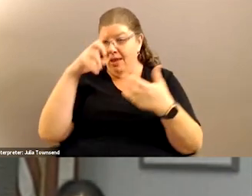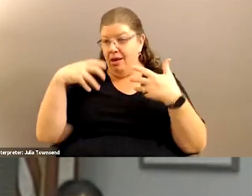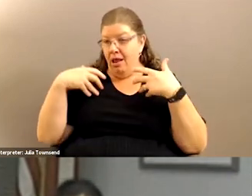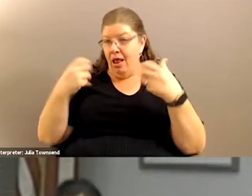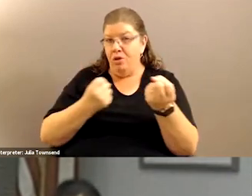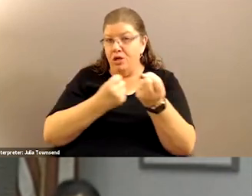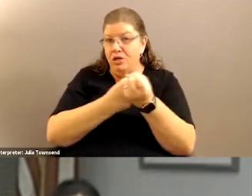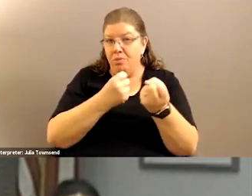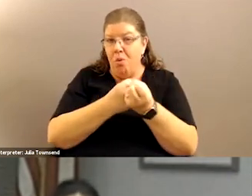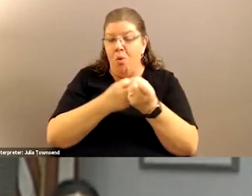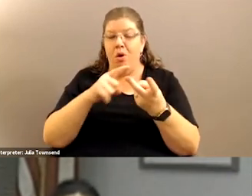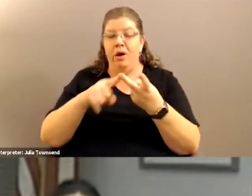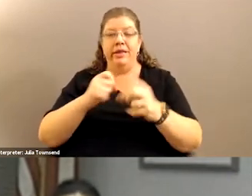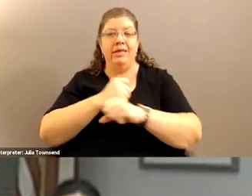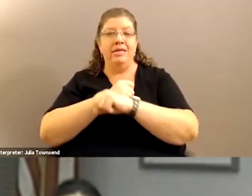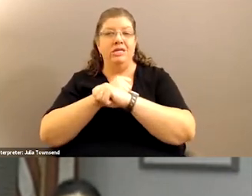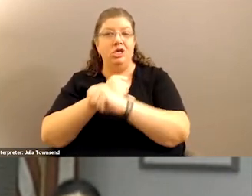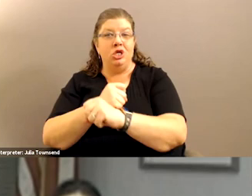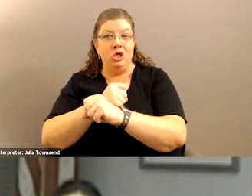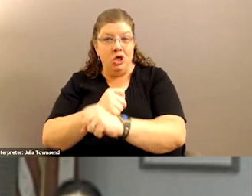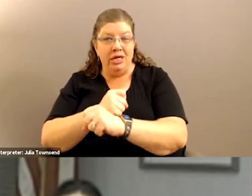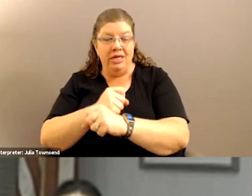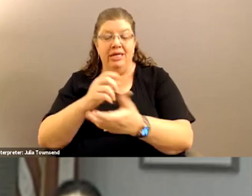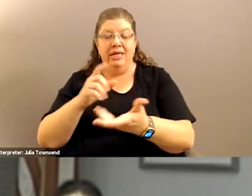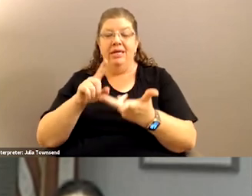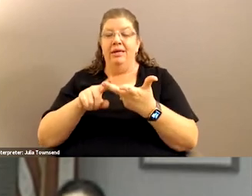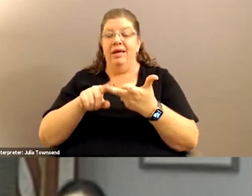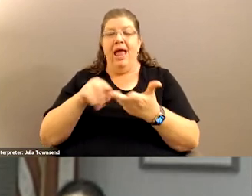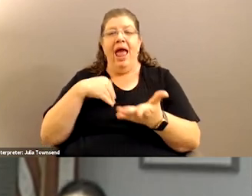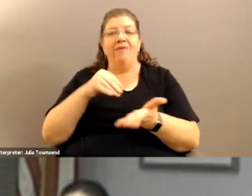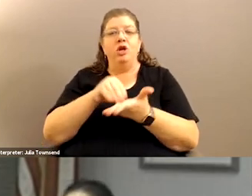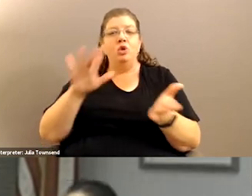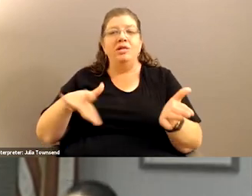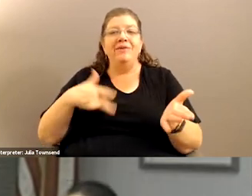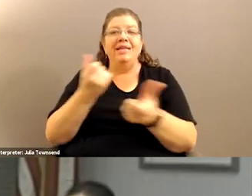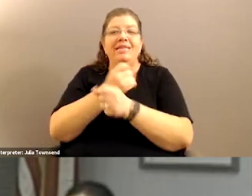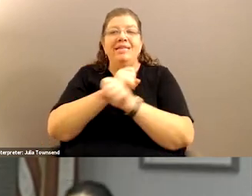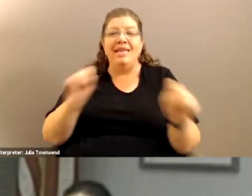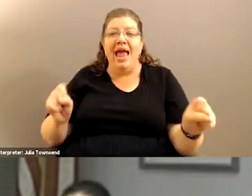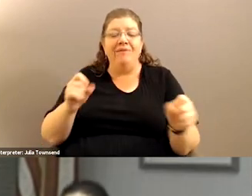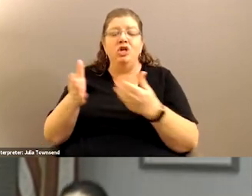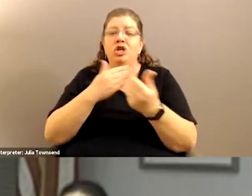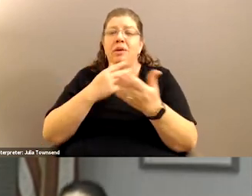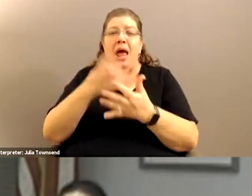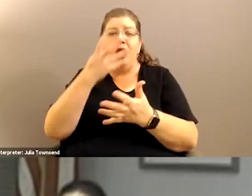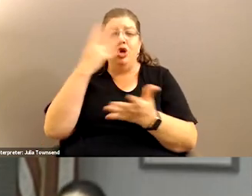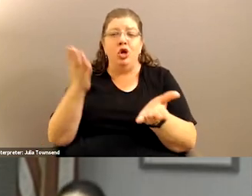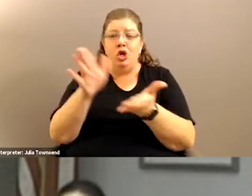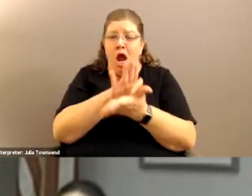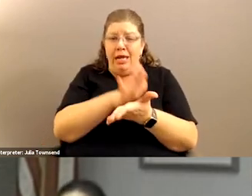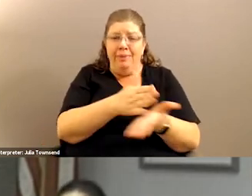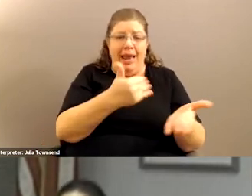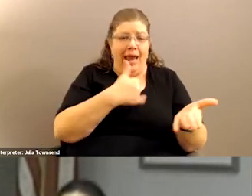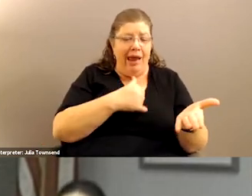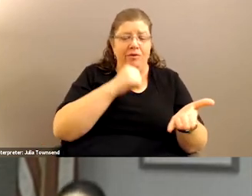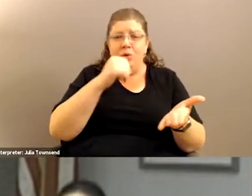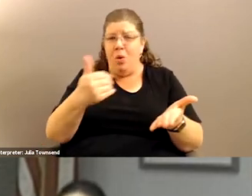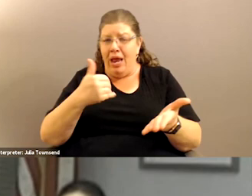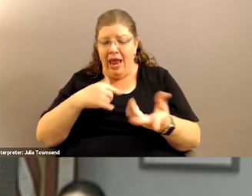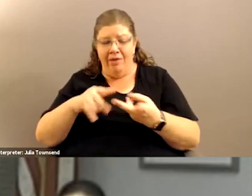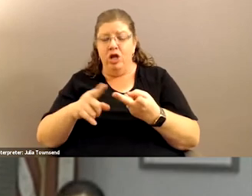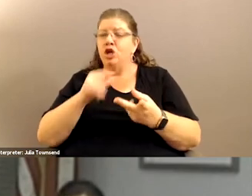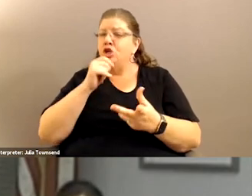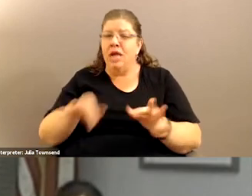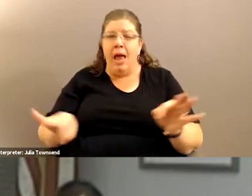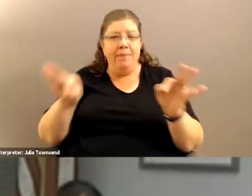look at the security having our students feel safe it shouldn't matter if they're documented or not it shouldn't matter if they're of color